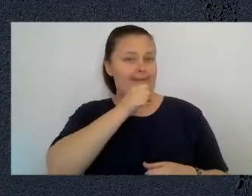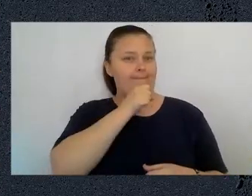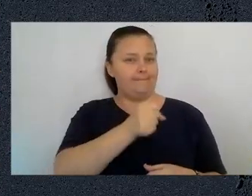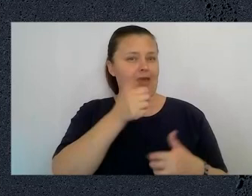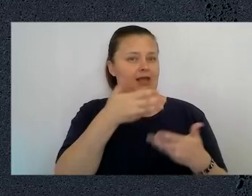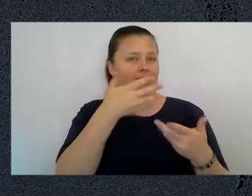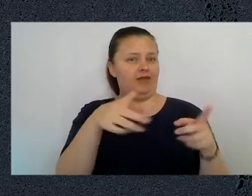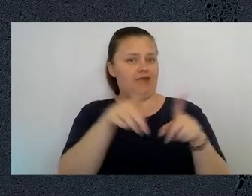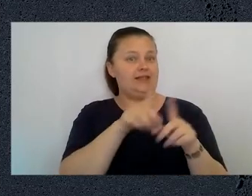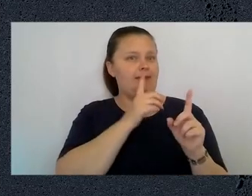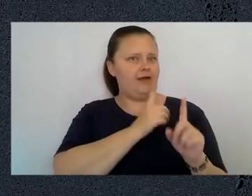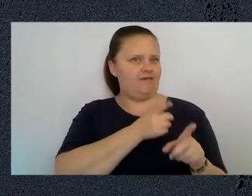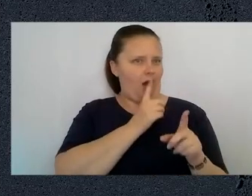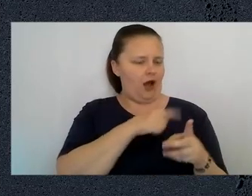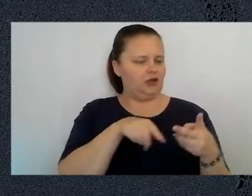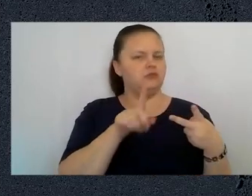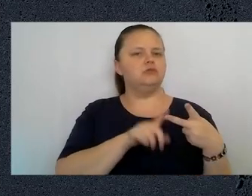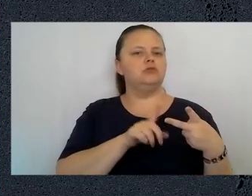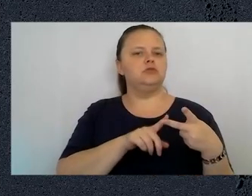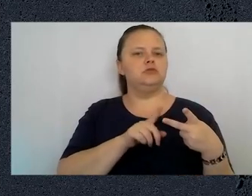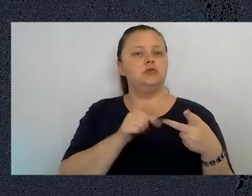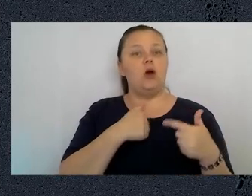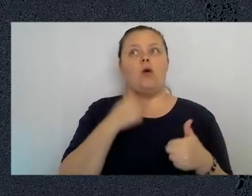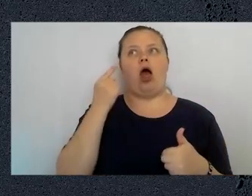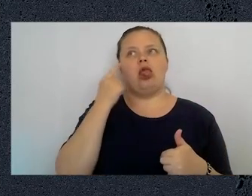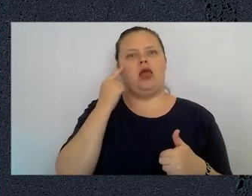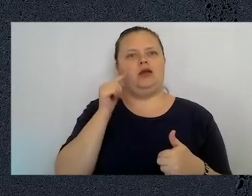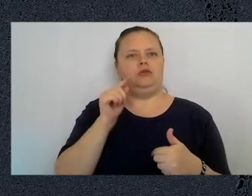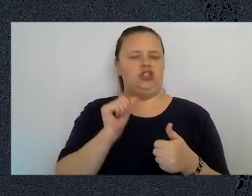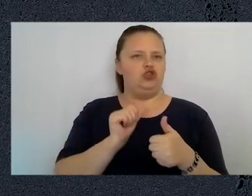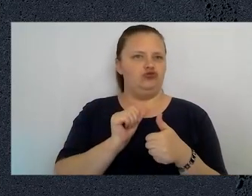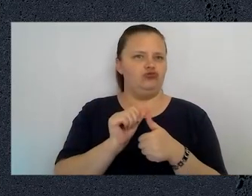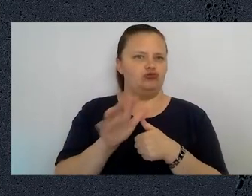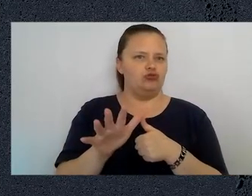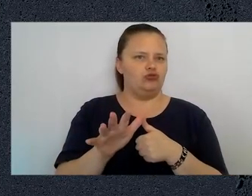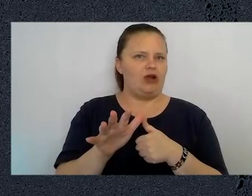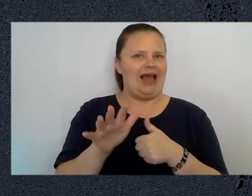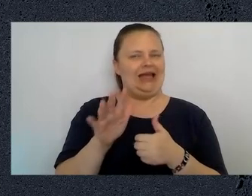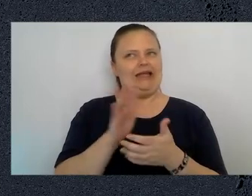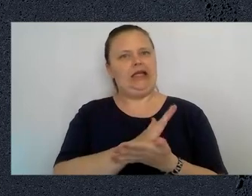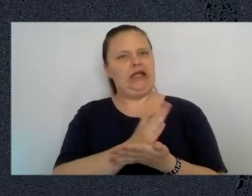advice? And then secondly, while I think that this is a great intermediate